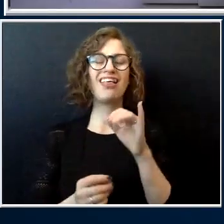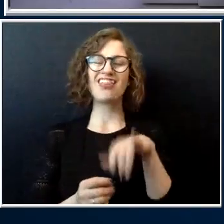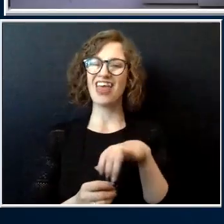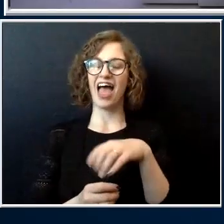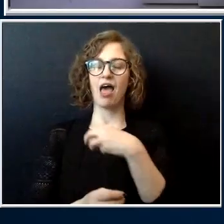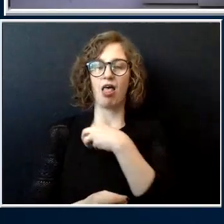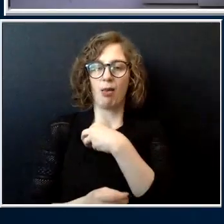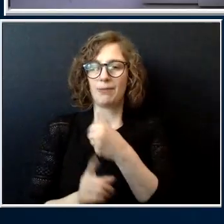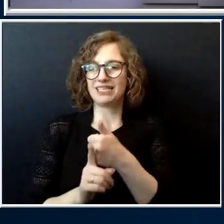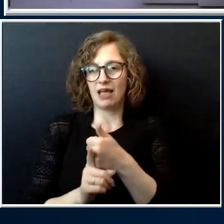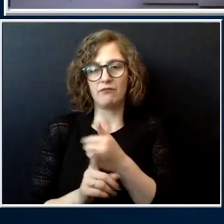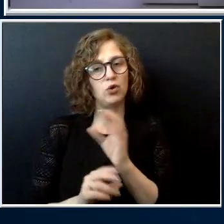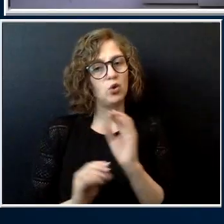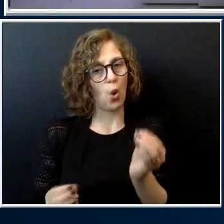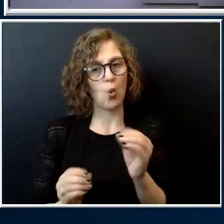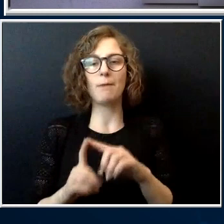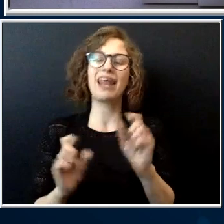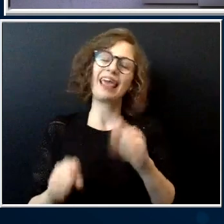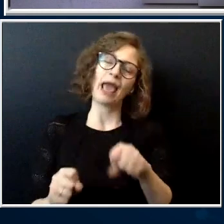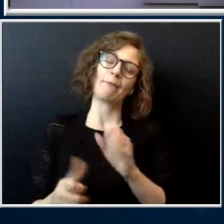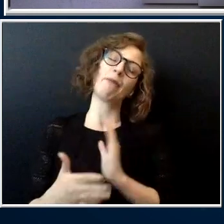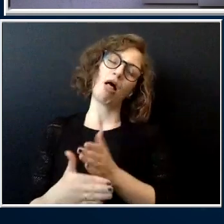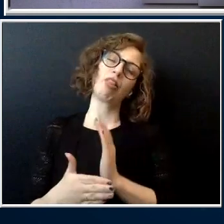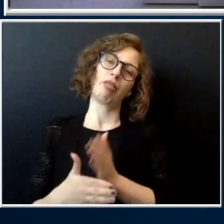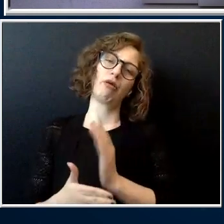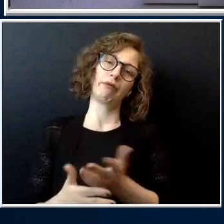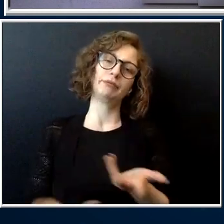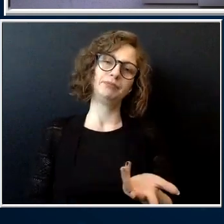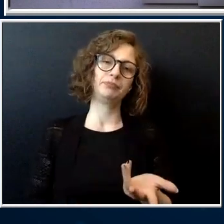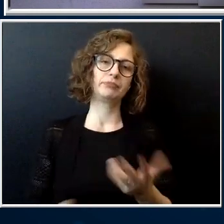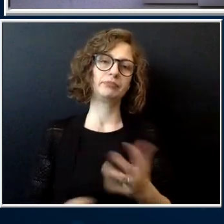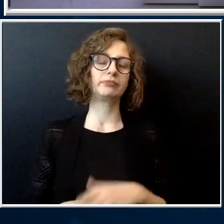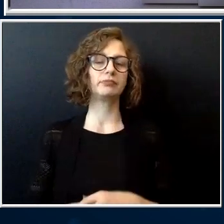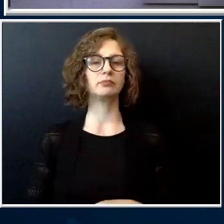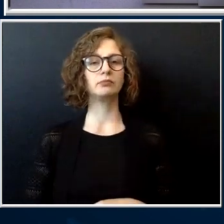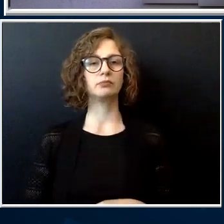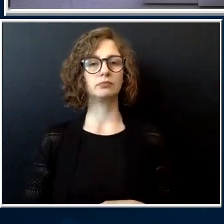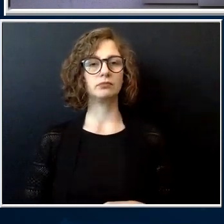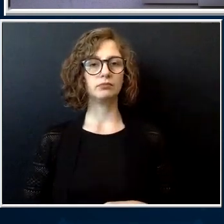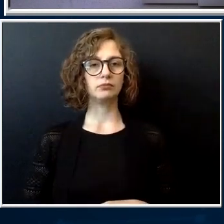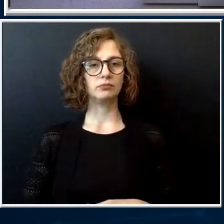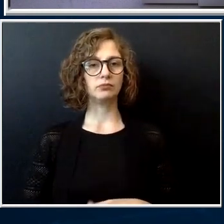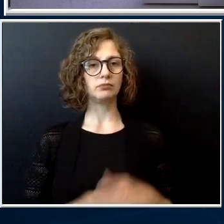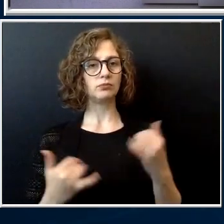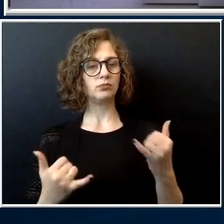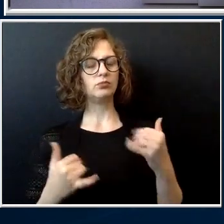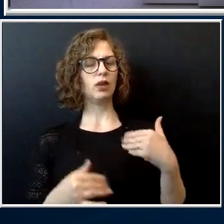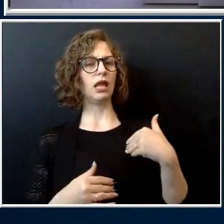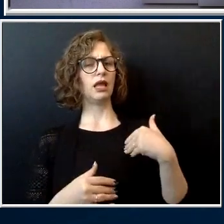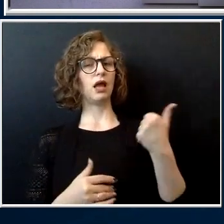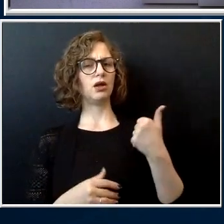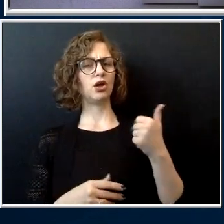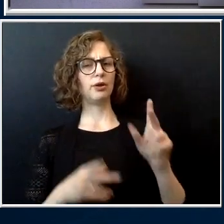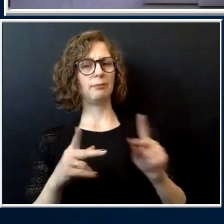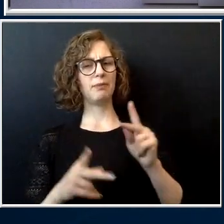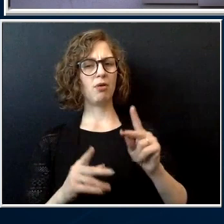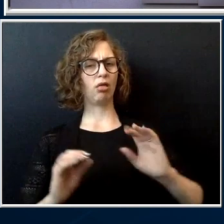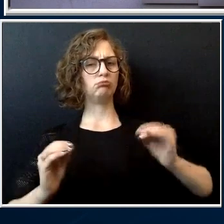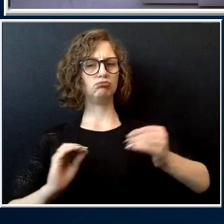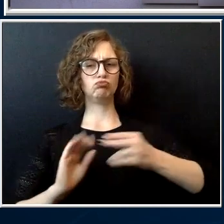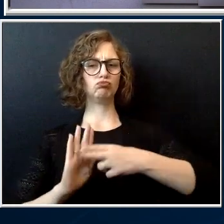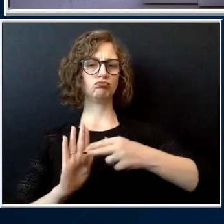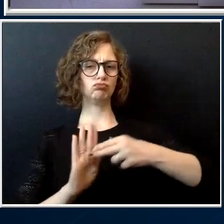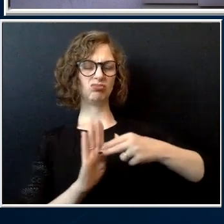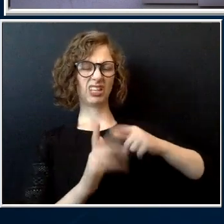the biggest medical mysteries right now is why younger people are being diagnosed with certain types of cancers. Dr.